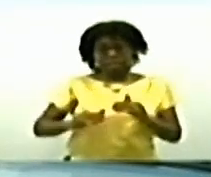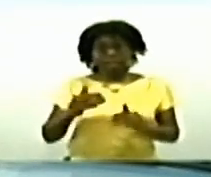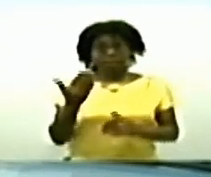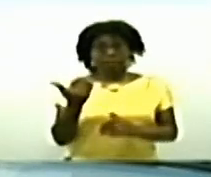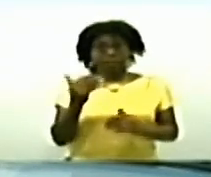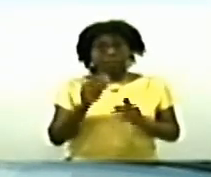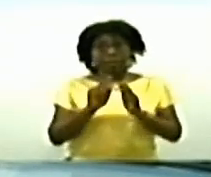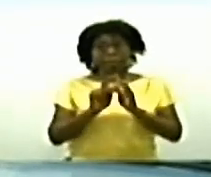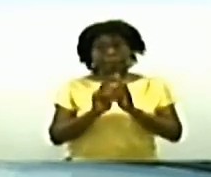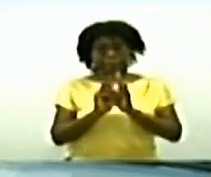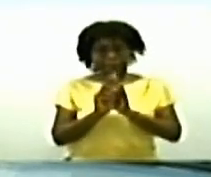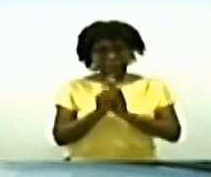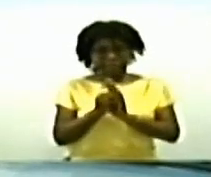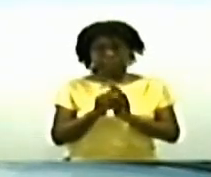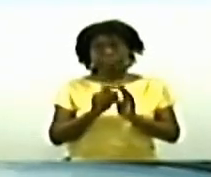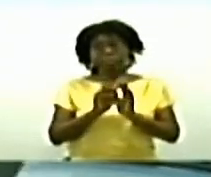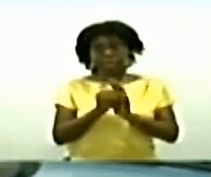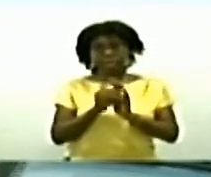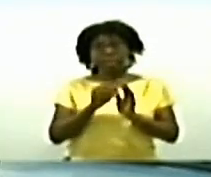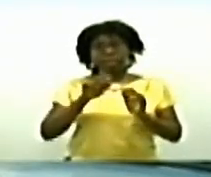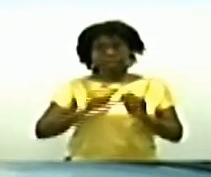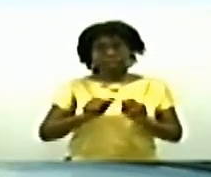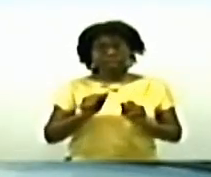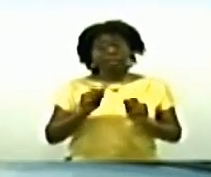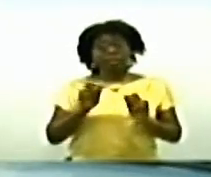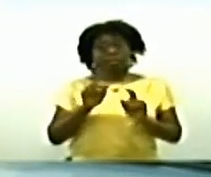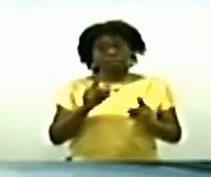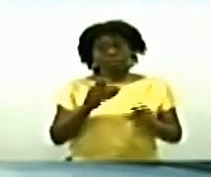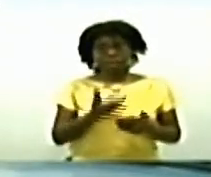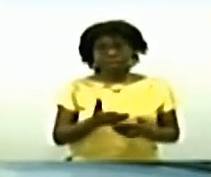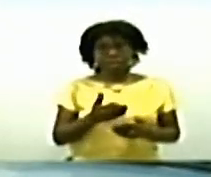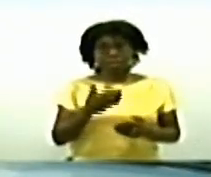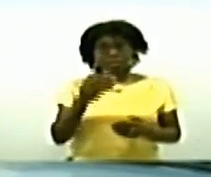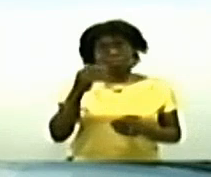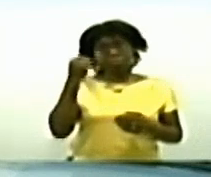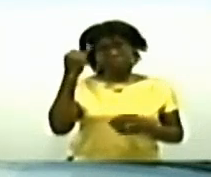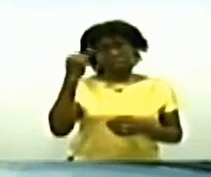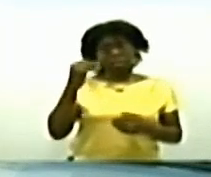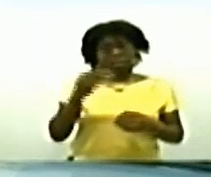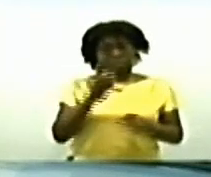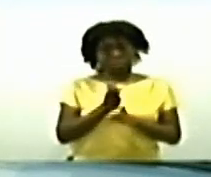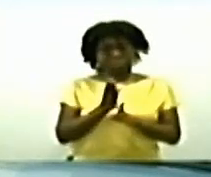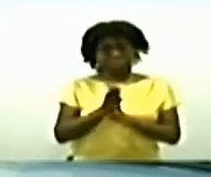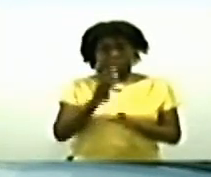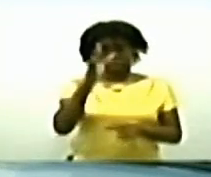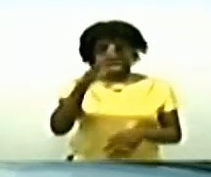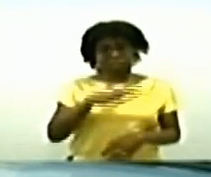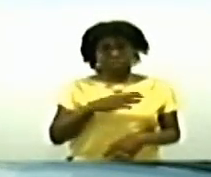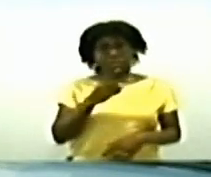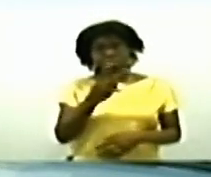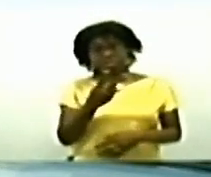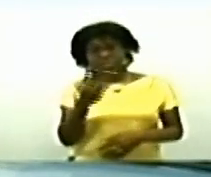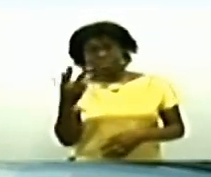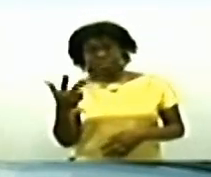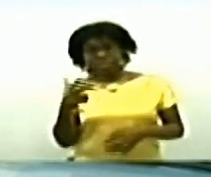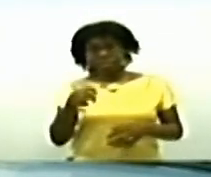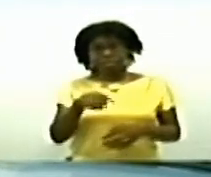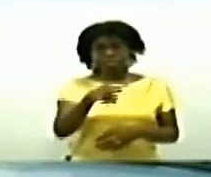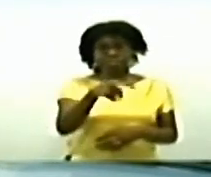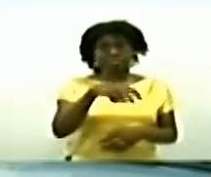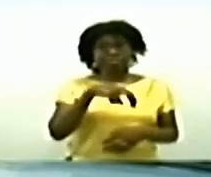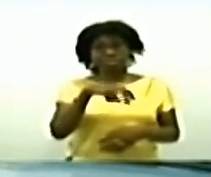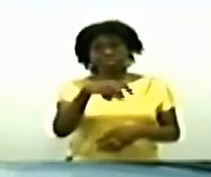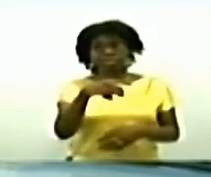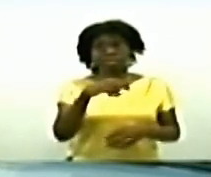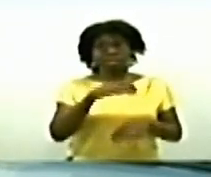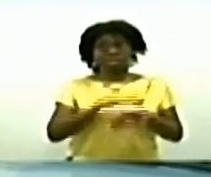businesses. Just imagine for the busmen, normally, if you were to make 2 or 3 trips on a particular route per day, now